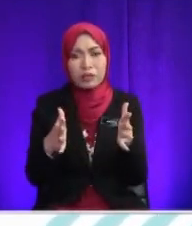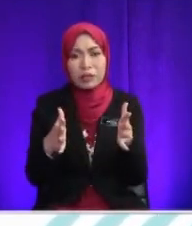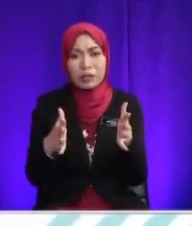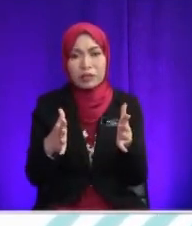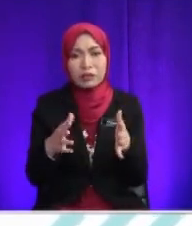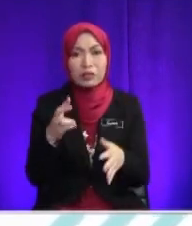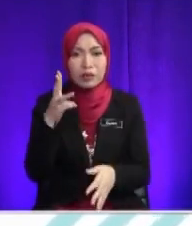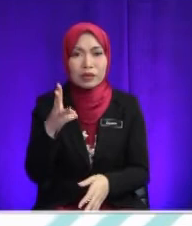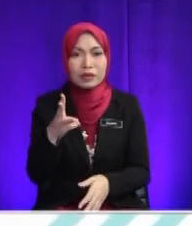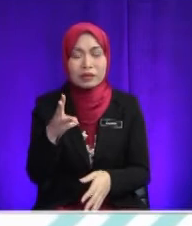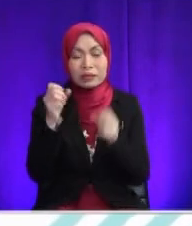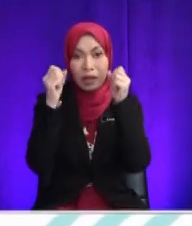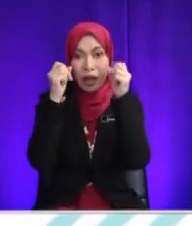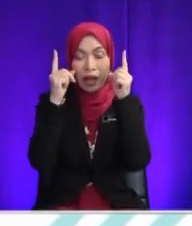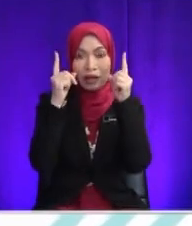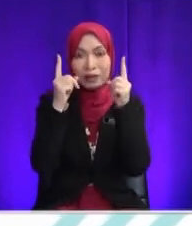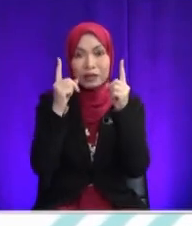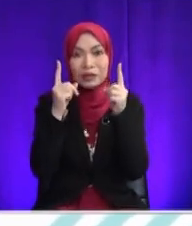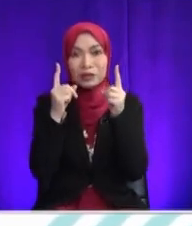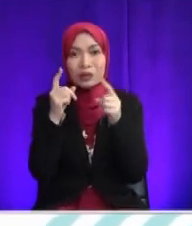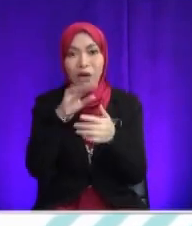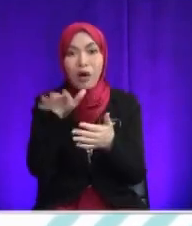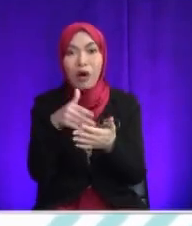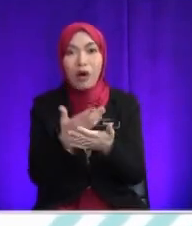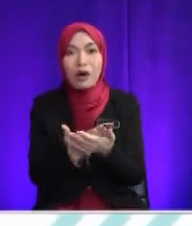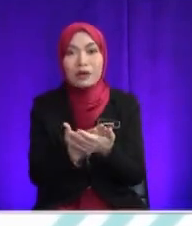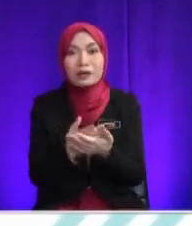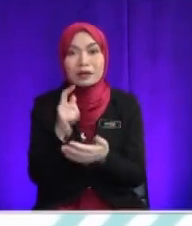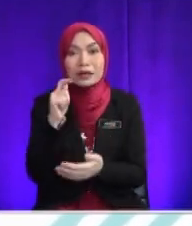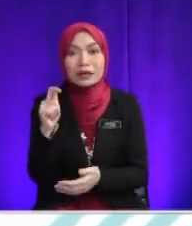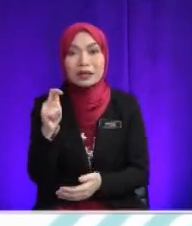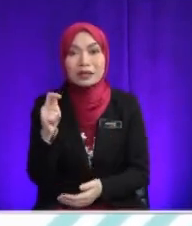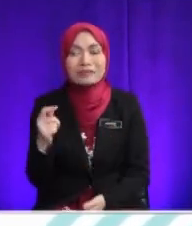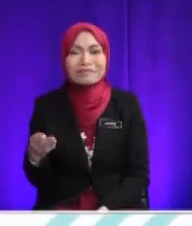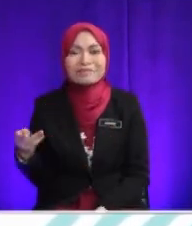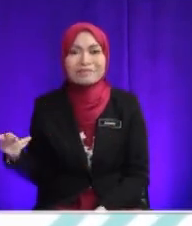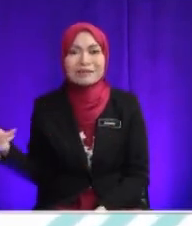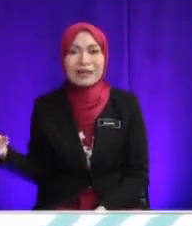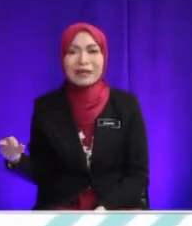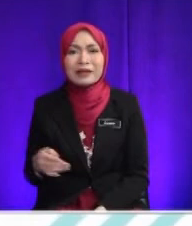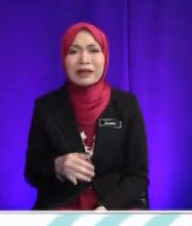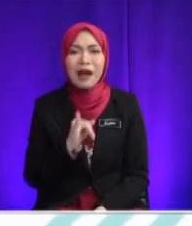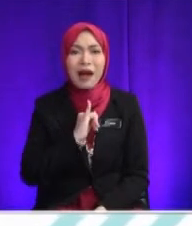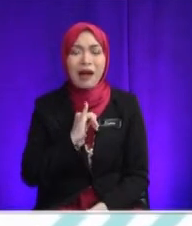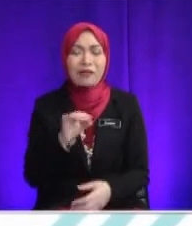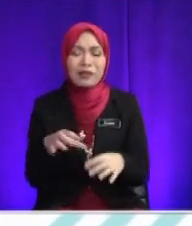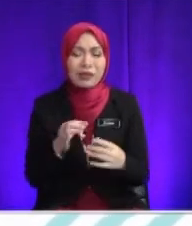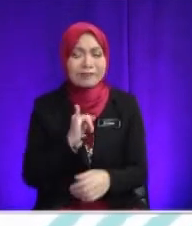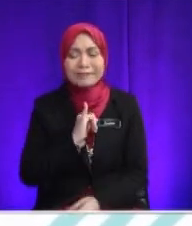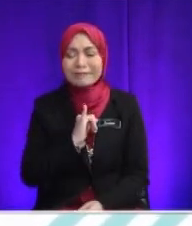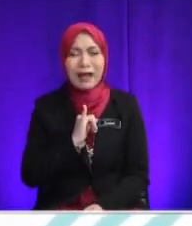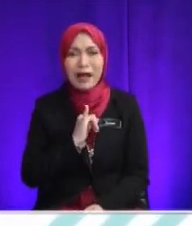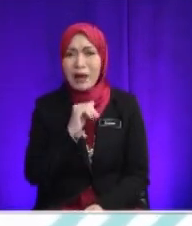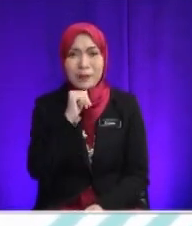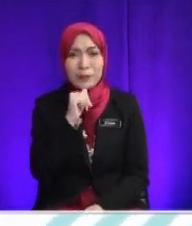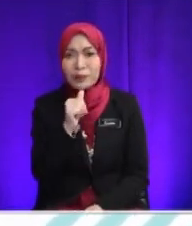anything. The thing is, though, I did my time and I learnt my lesson. I'm not like that anymore. I'm a